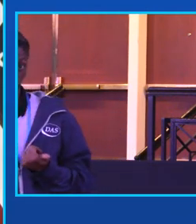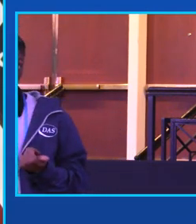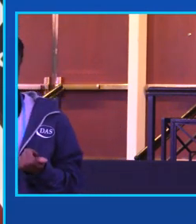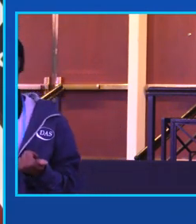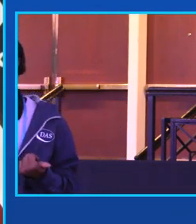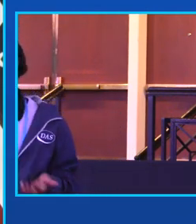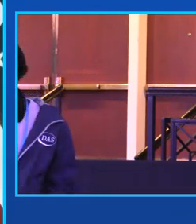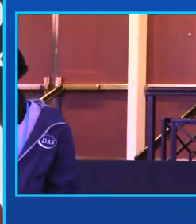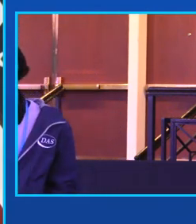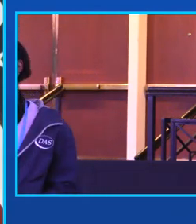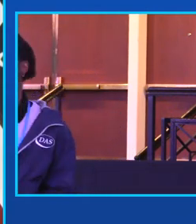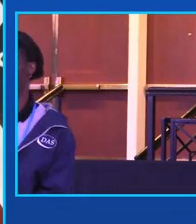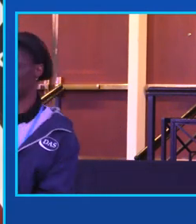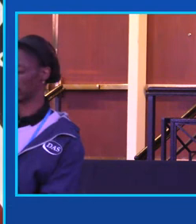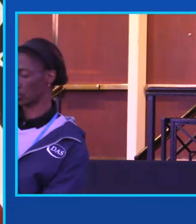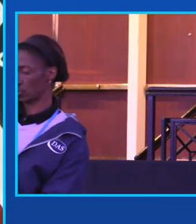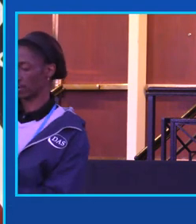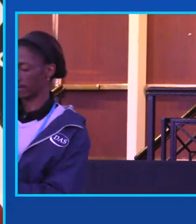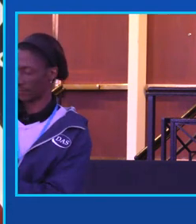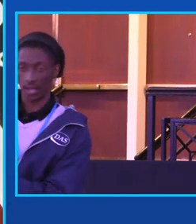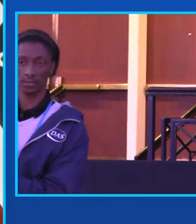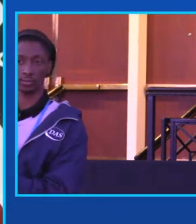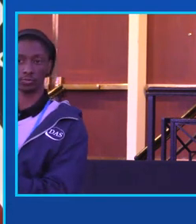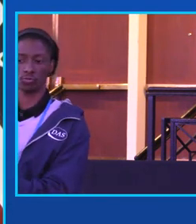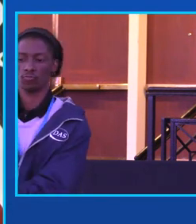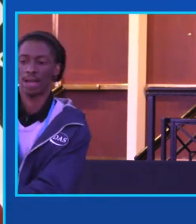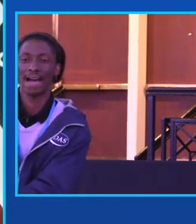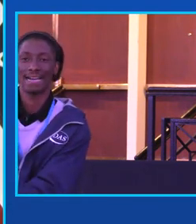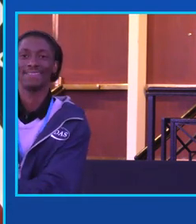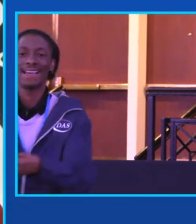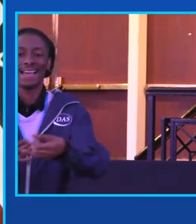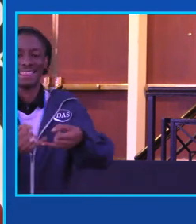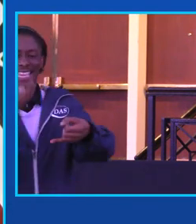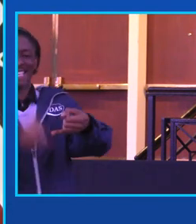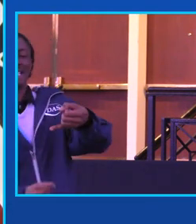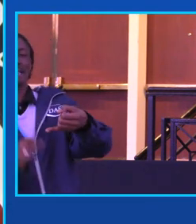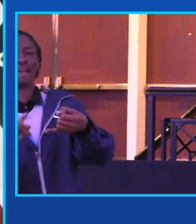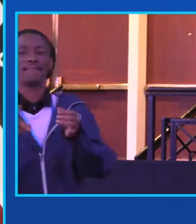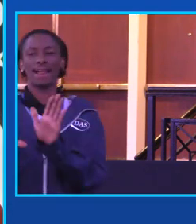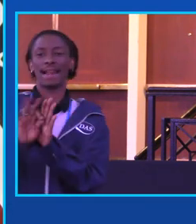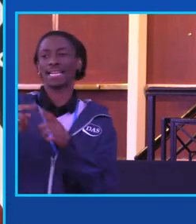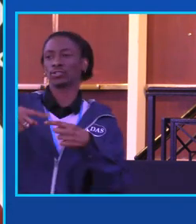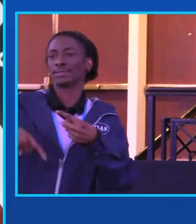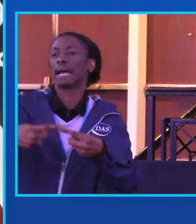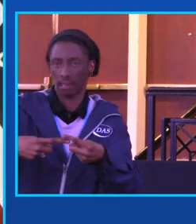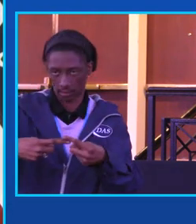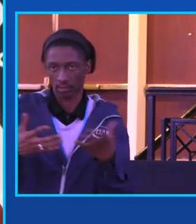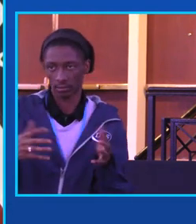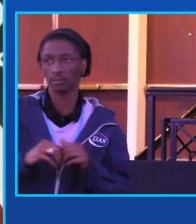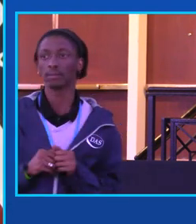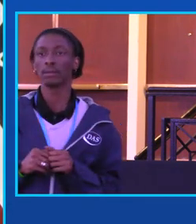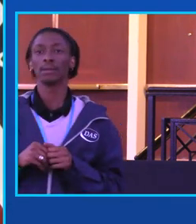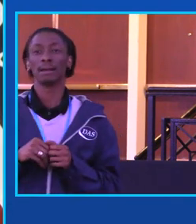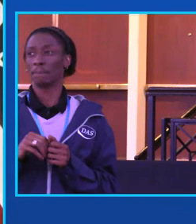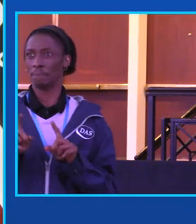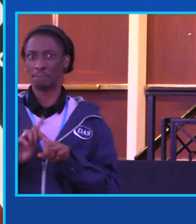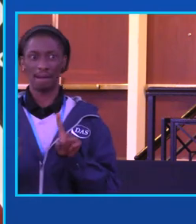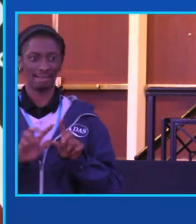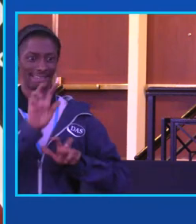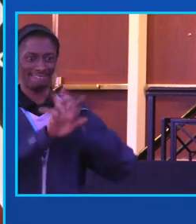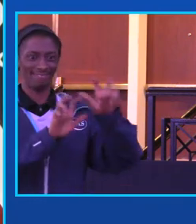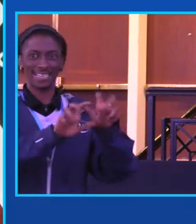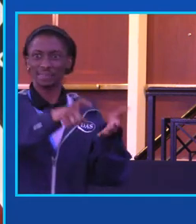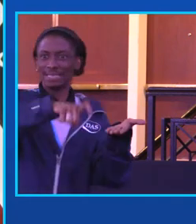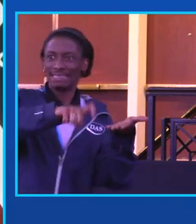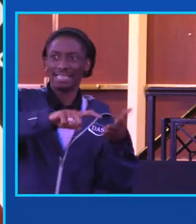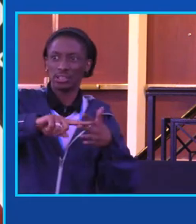that historically funds come in at the end of an election cycle, while the investing needed start